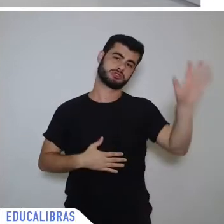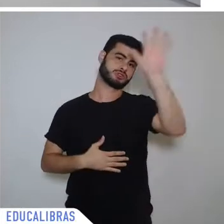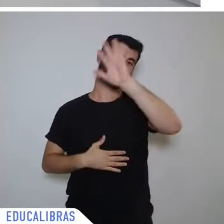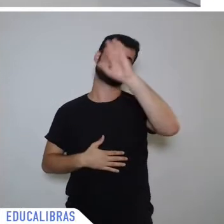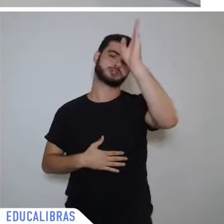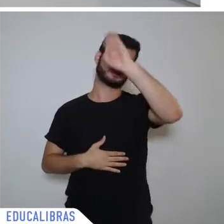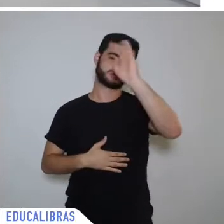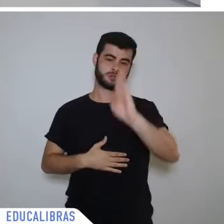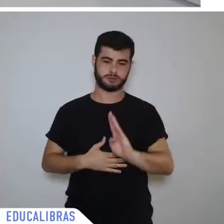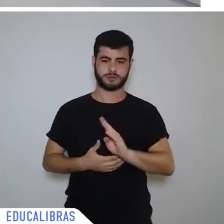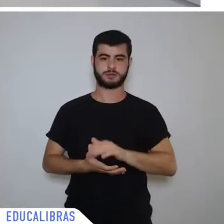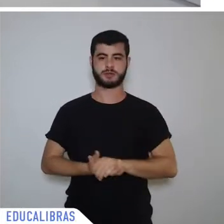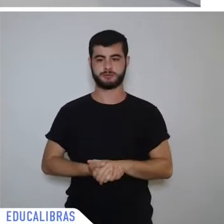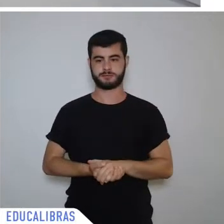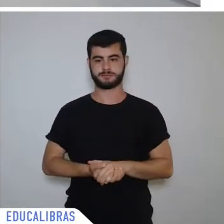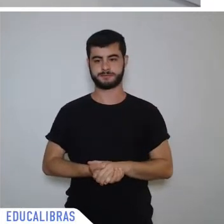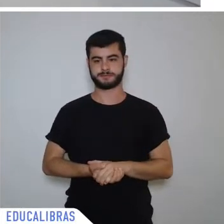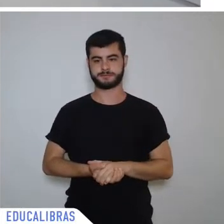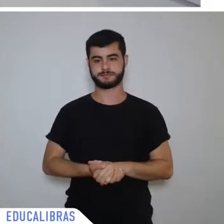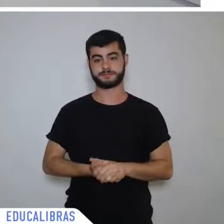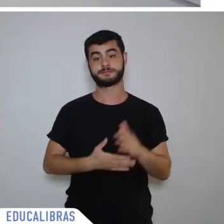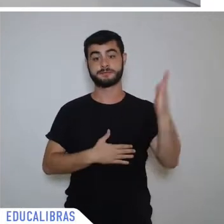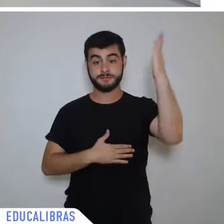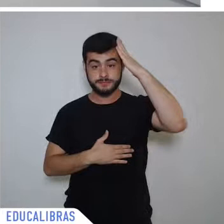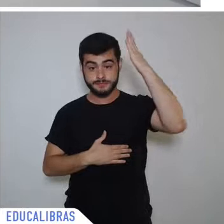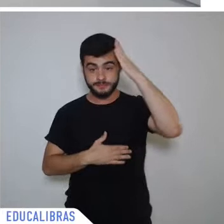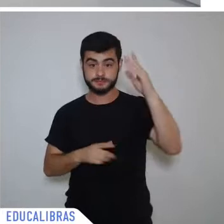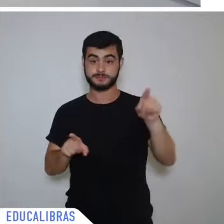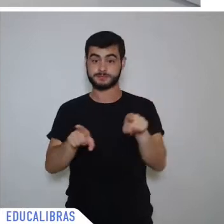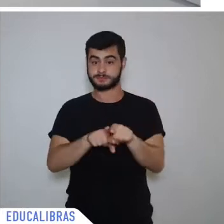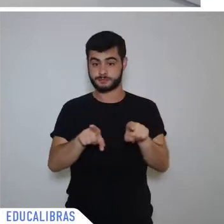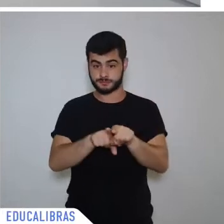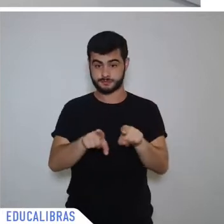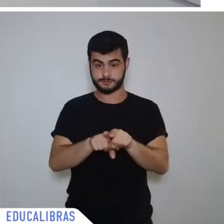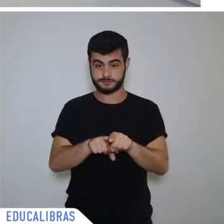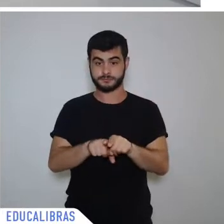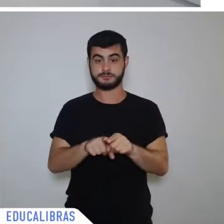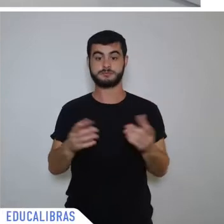national politics as a result of the votes.